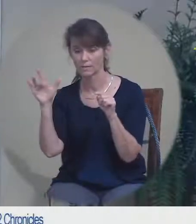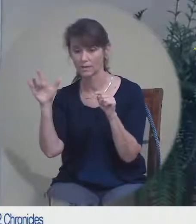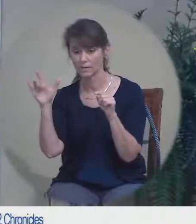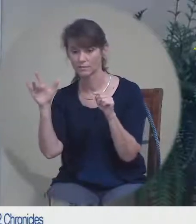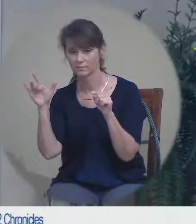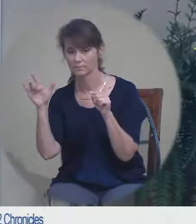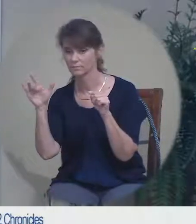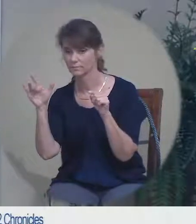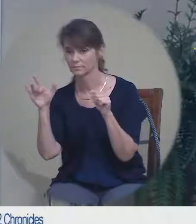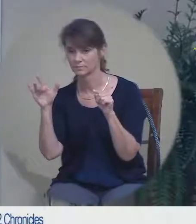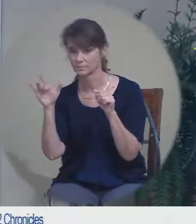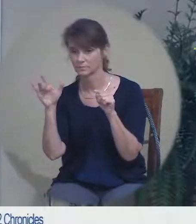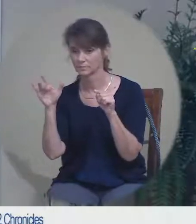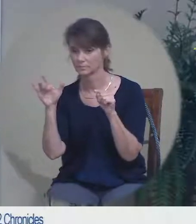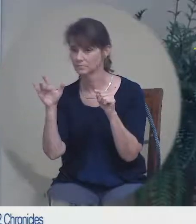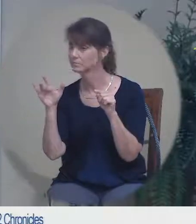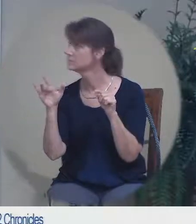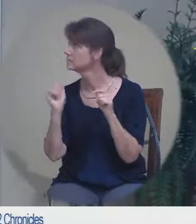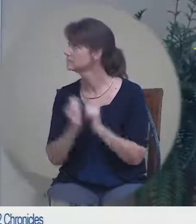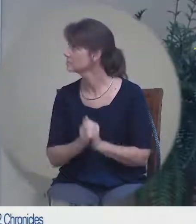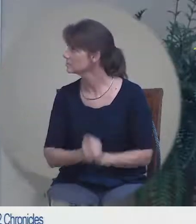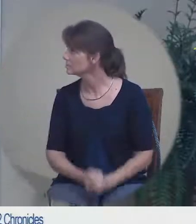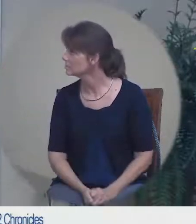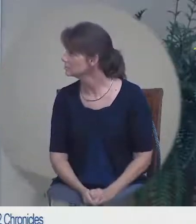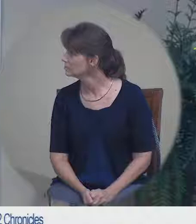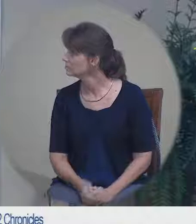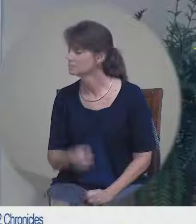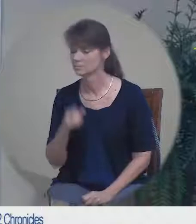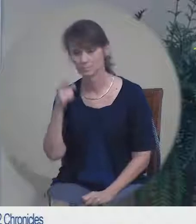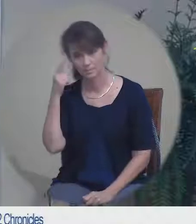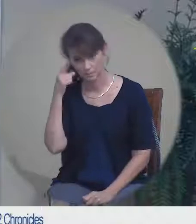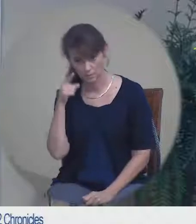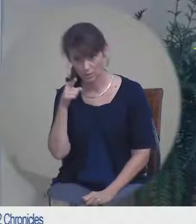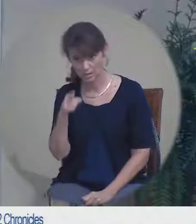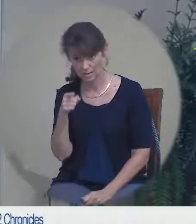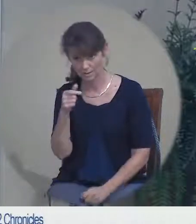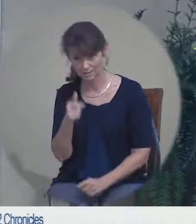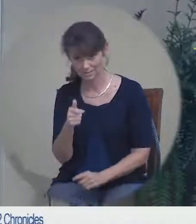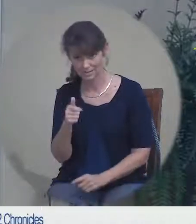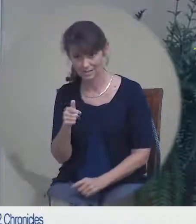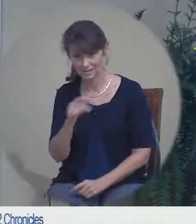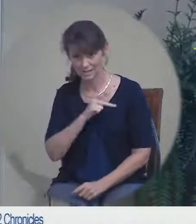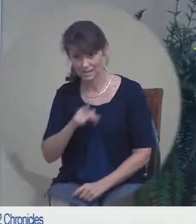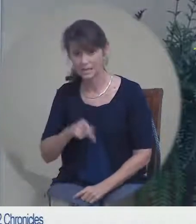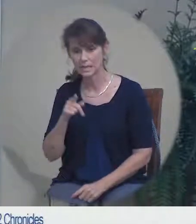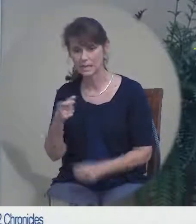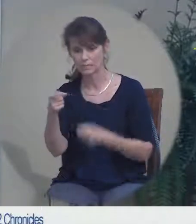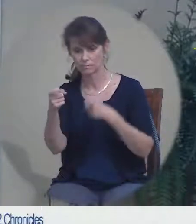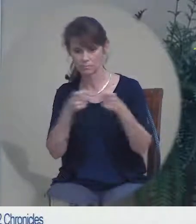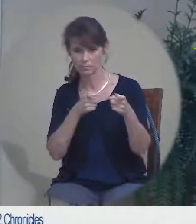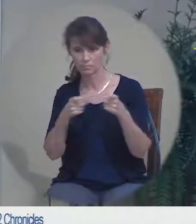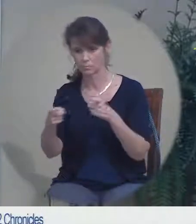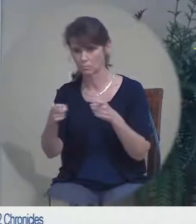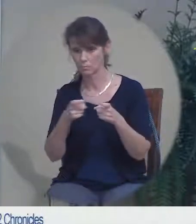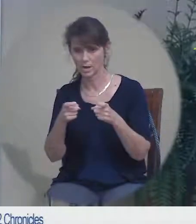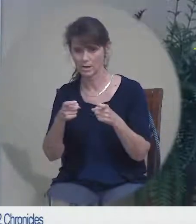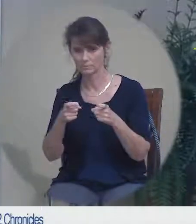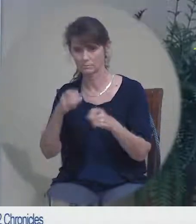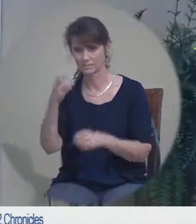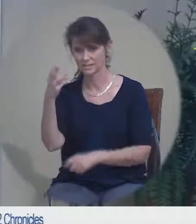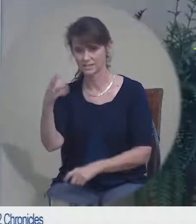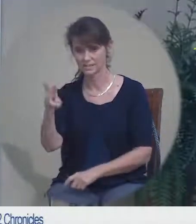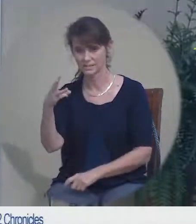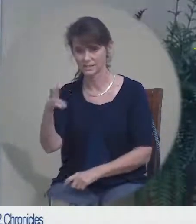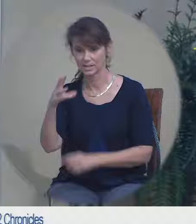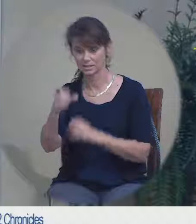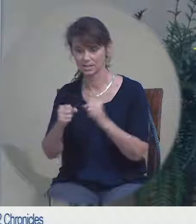2 Kings 13. It's said for him, again, he reigned 16 years. What I love about these periods